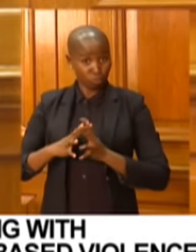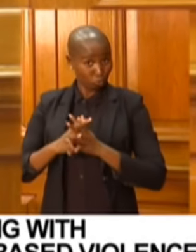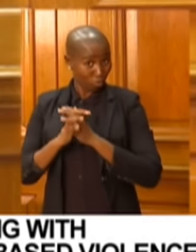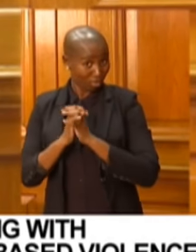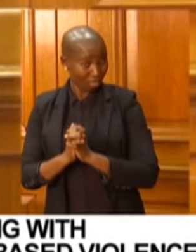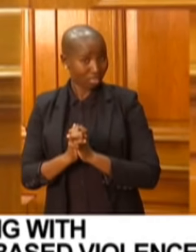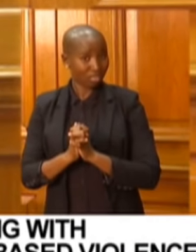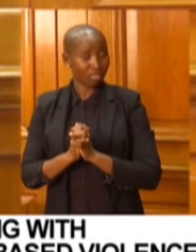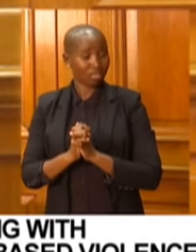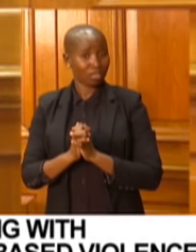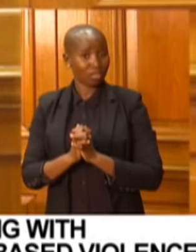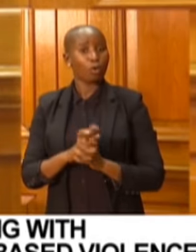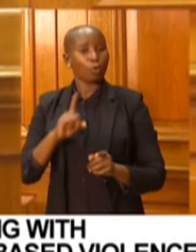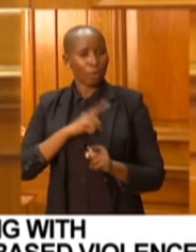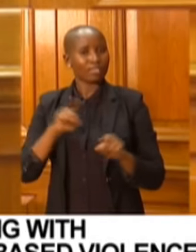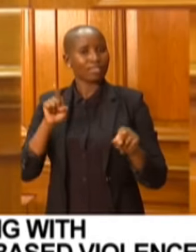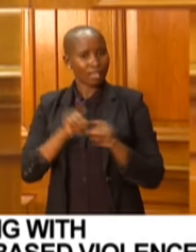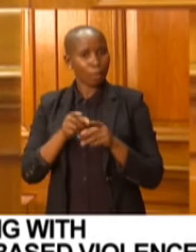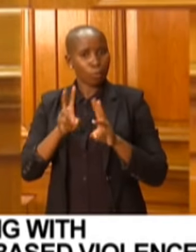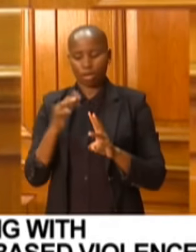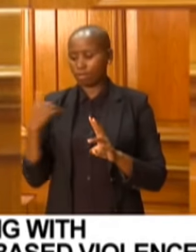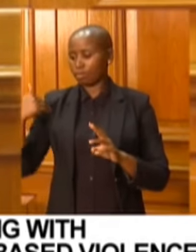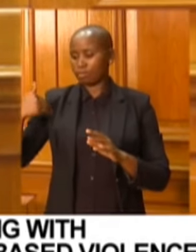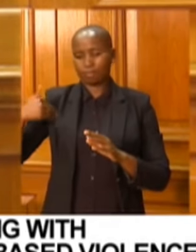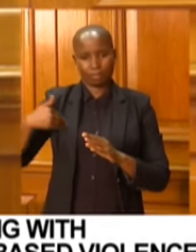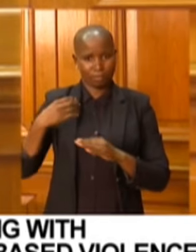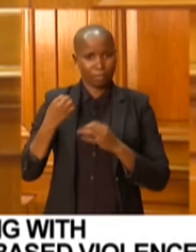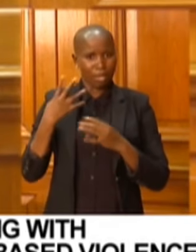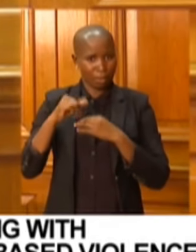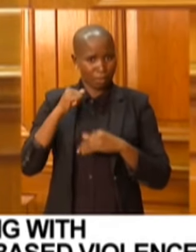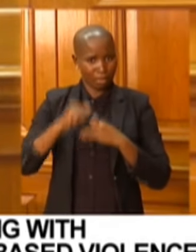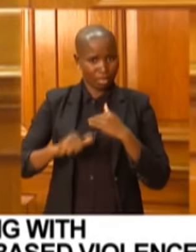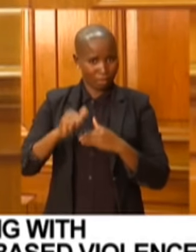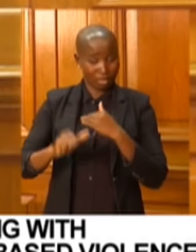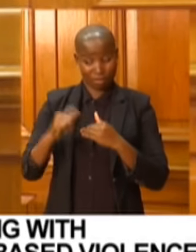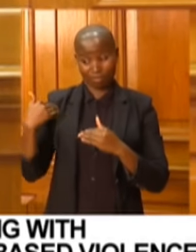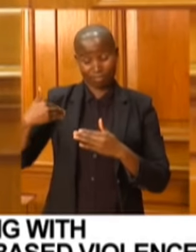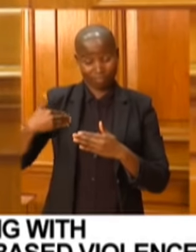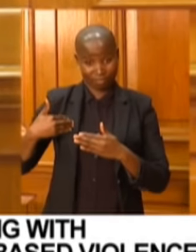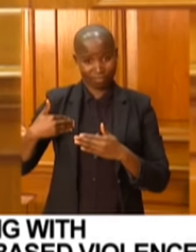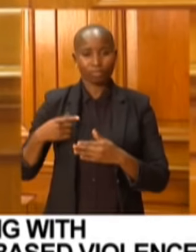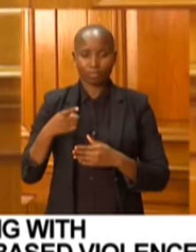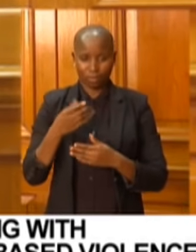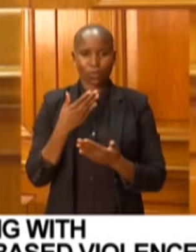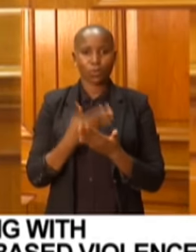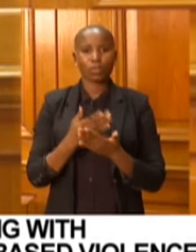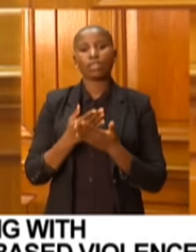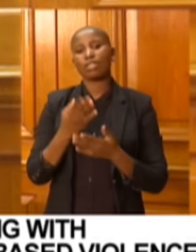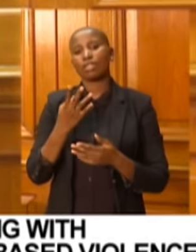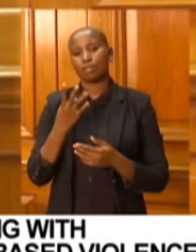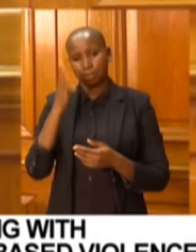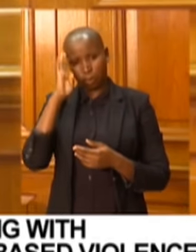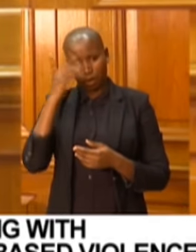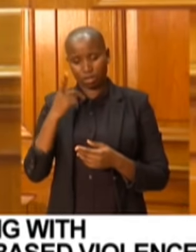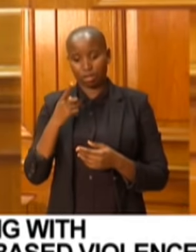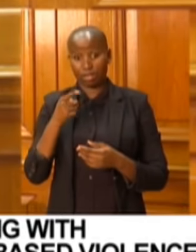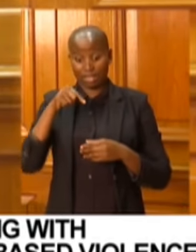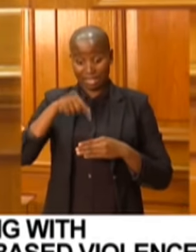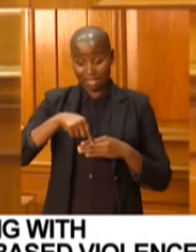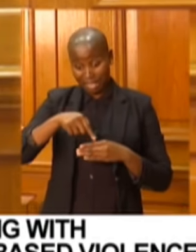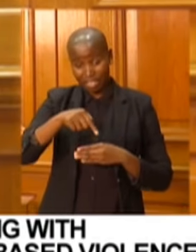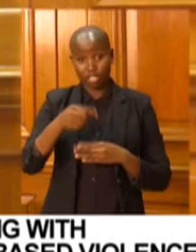many months, if we maintain our resolve, we will realize the new year that we all